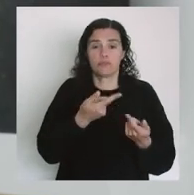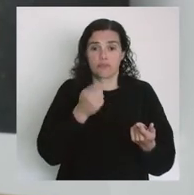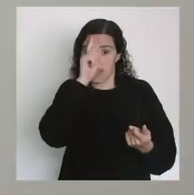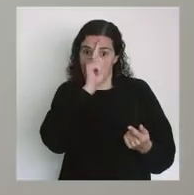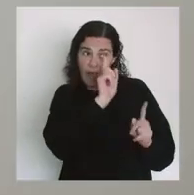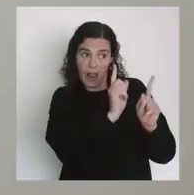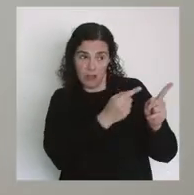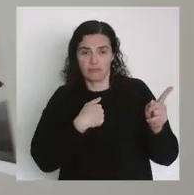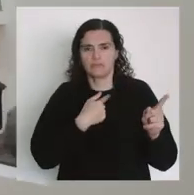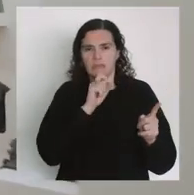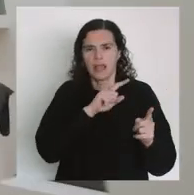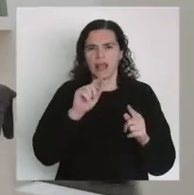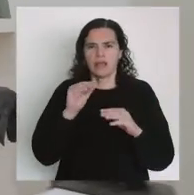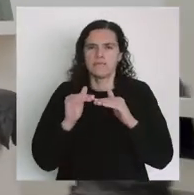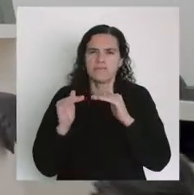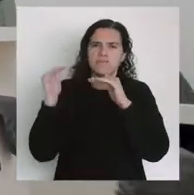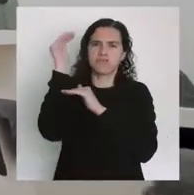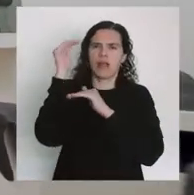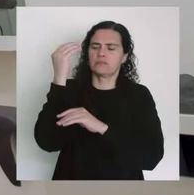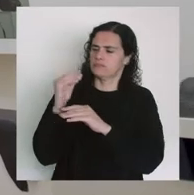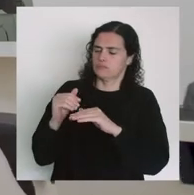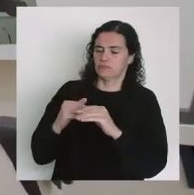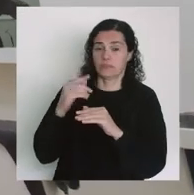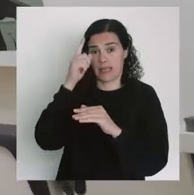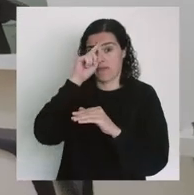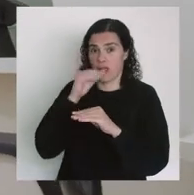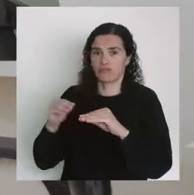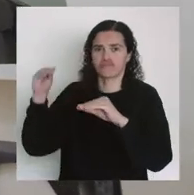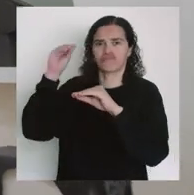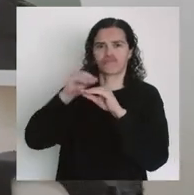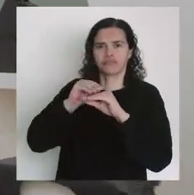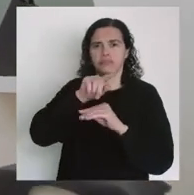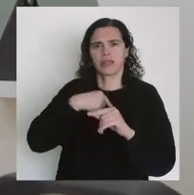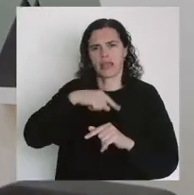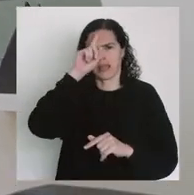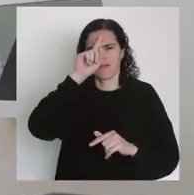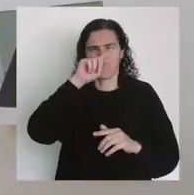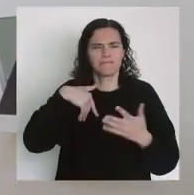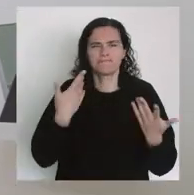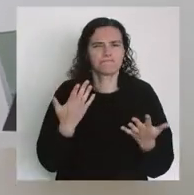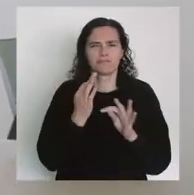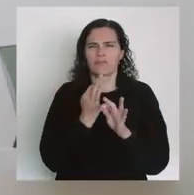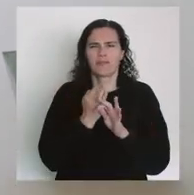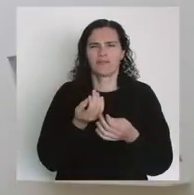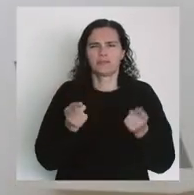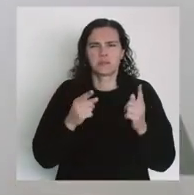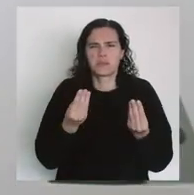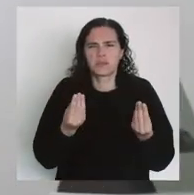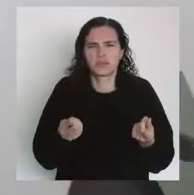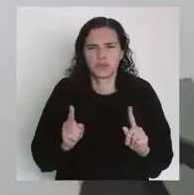horse, which is placed high up on the pedestal. But it's a horse that doesn't celebrate